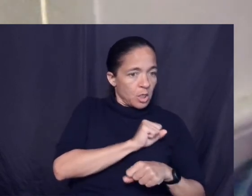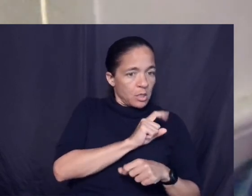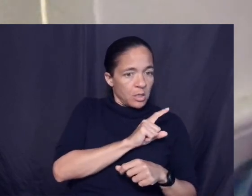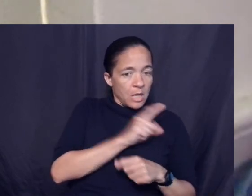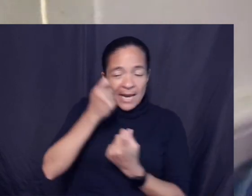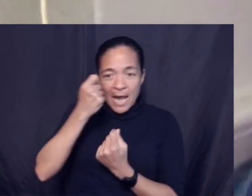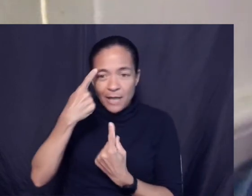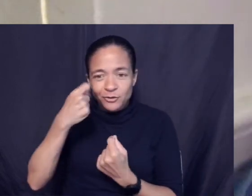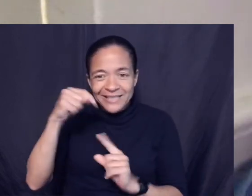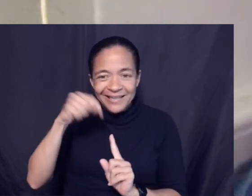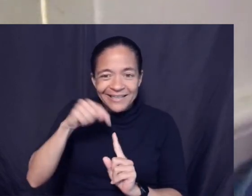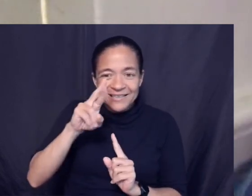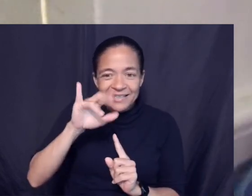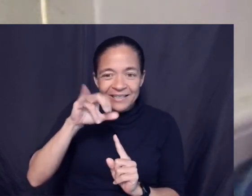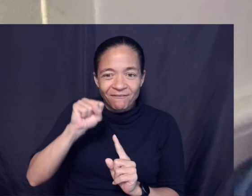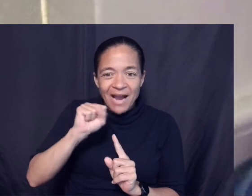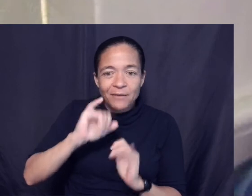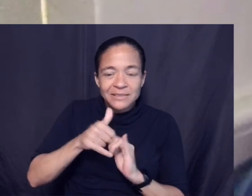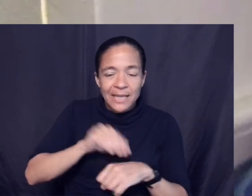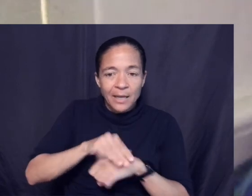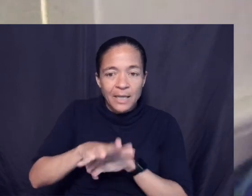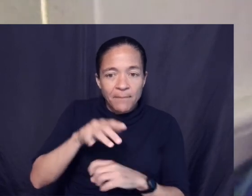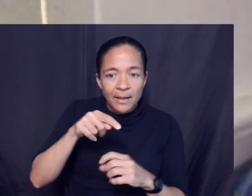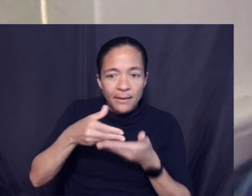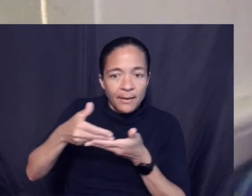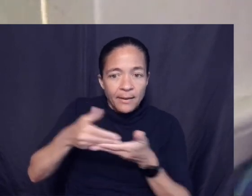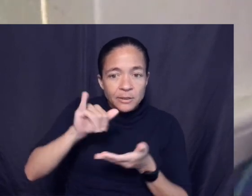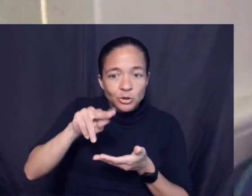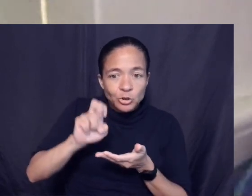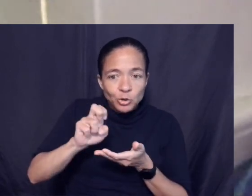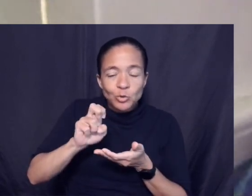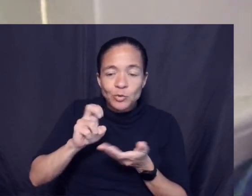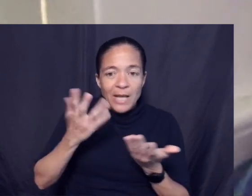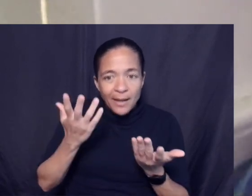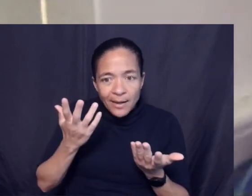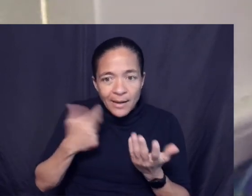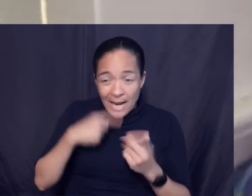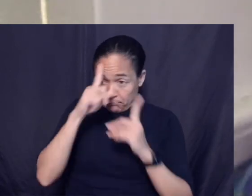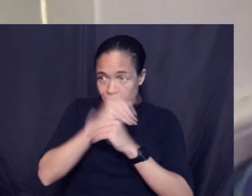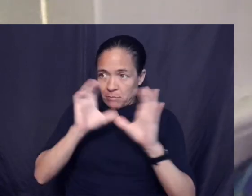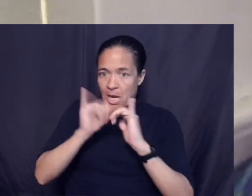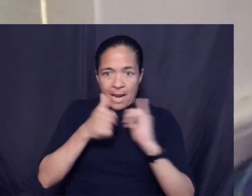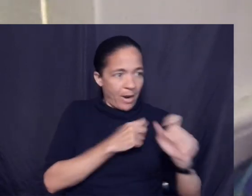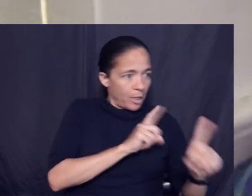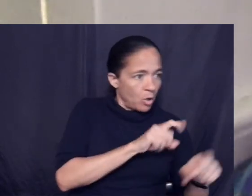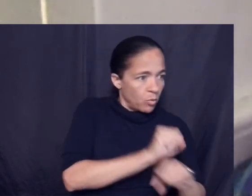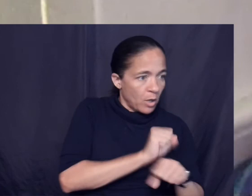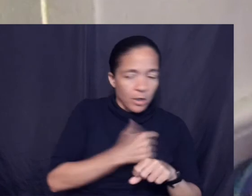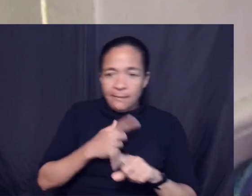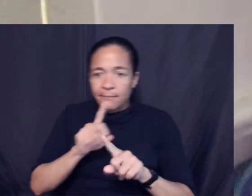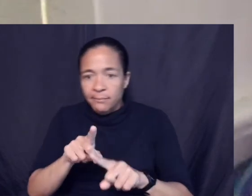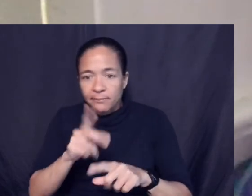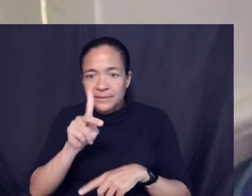also understanding this virus and understanding its effects on her. I knew that if she couldn't be